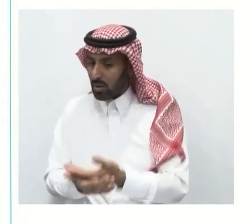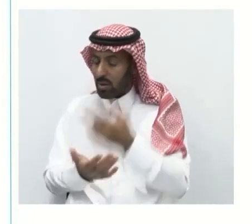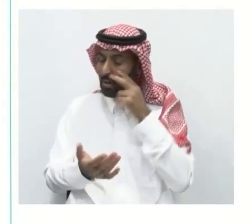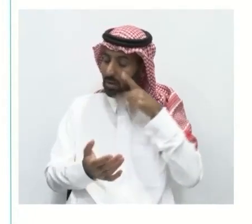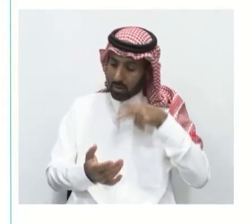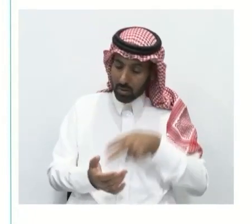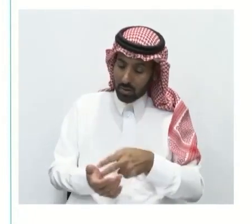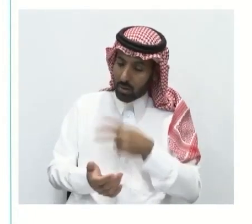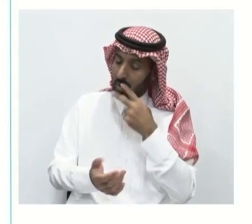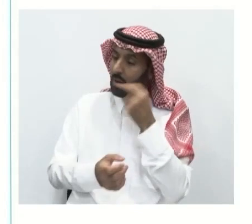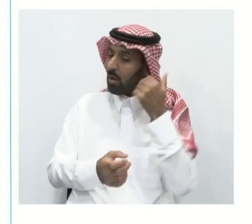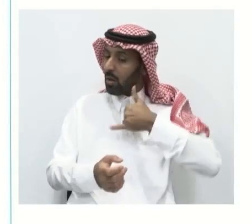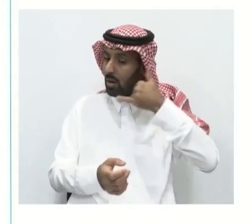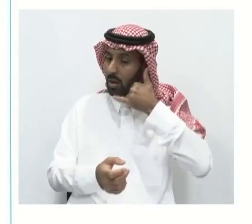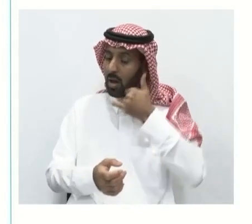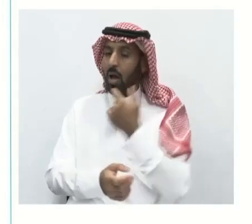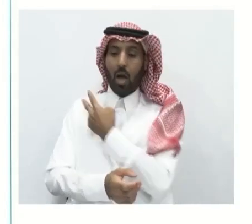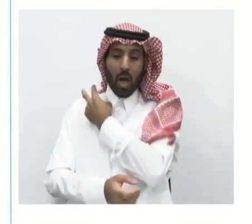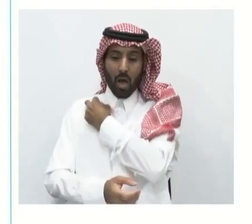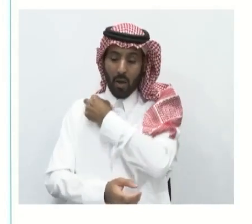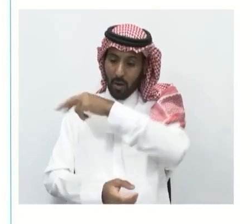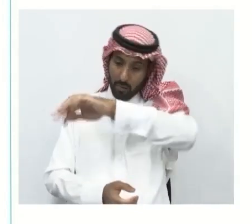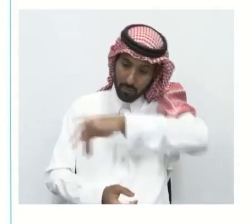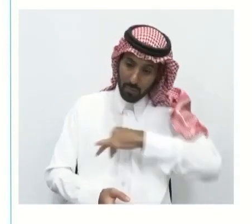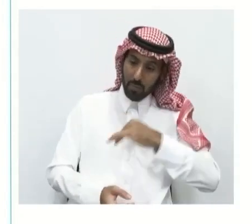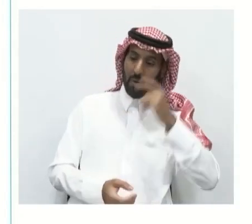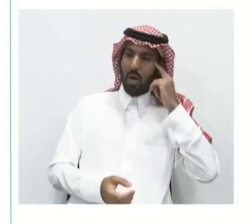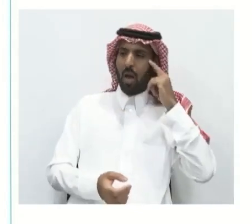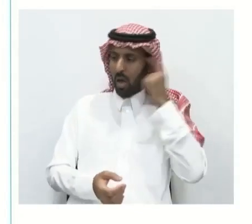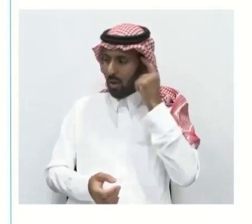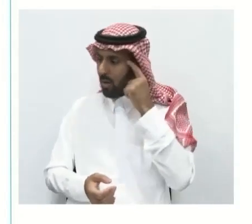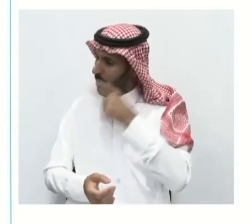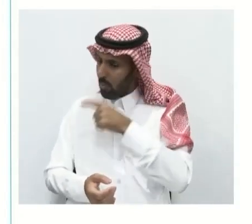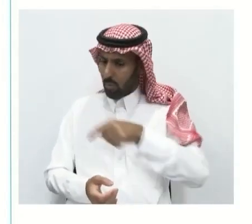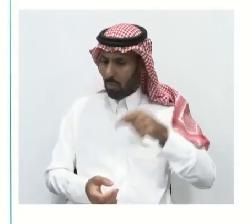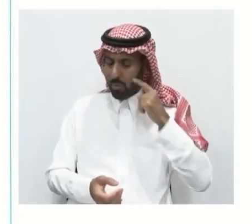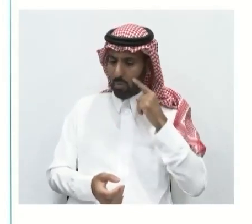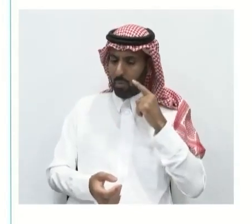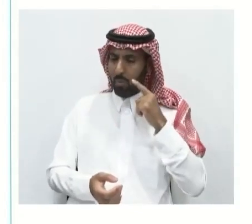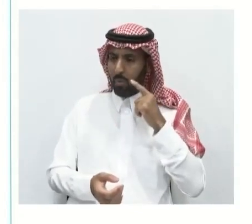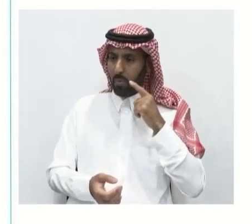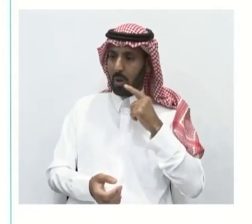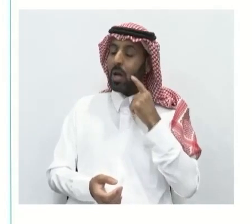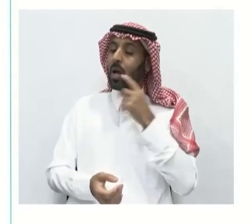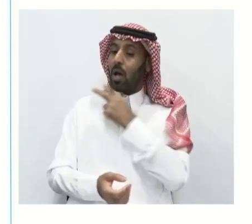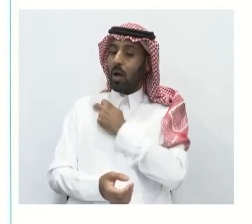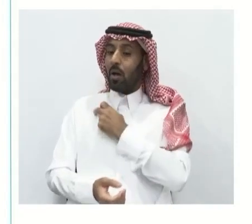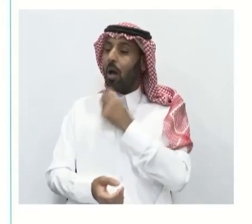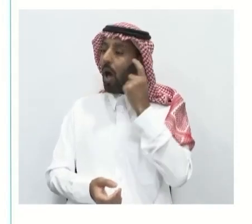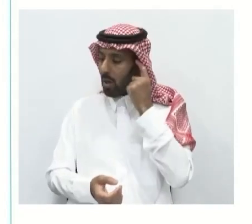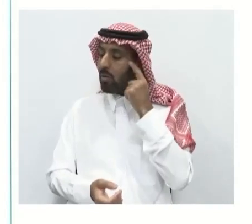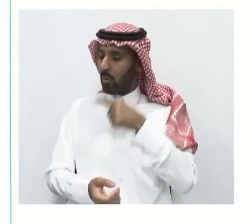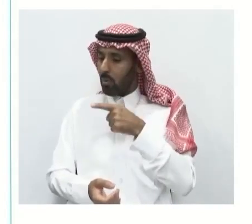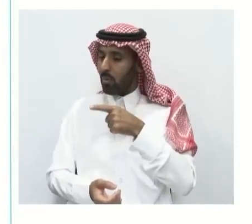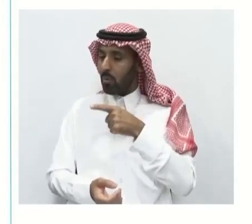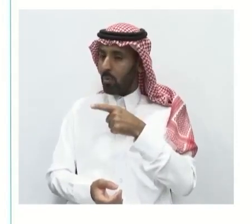at the scene with a swarm of police officers. Anybody know the victim? Asked Combs. I do, said one of the